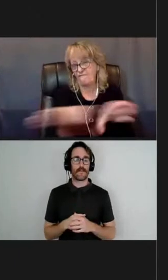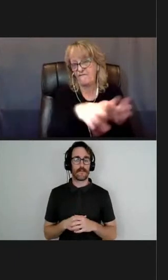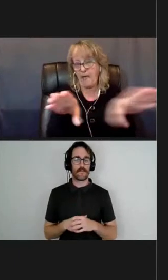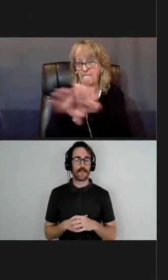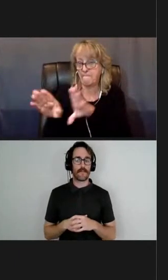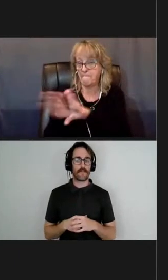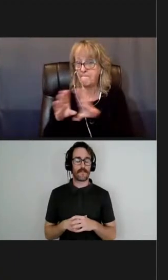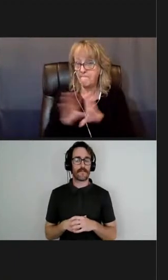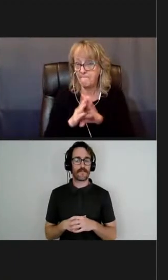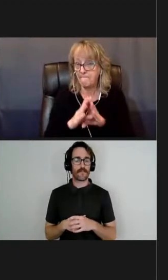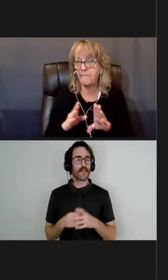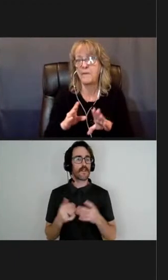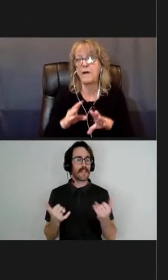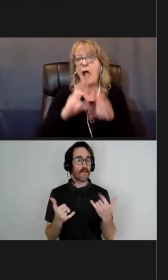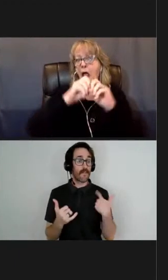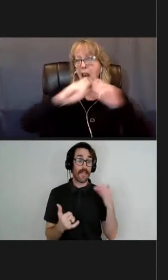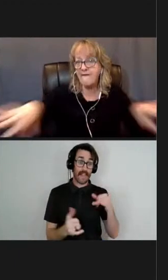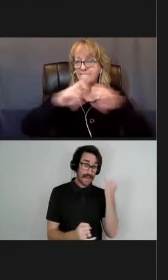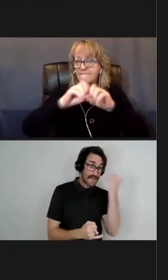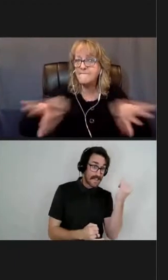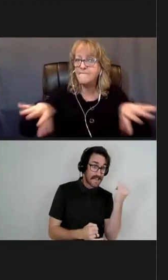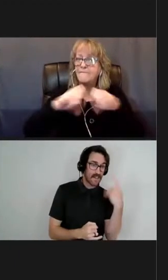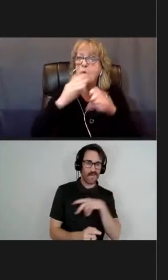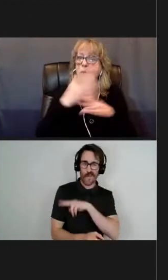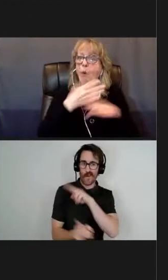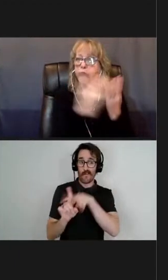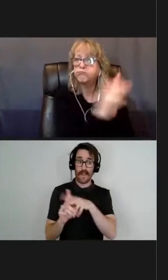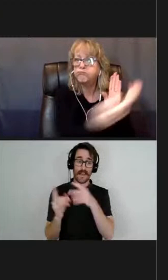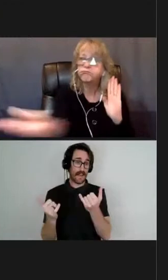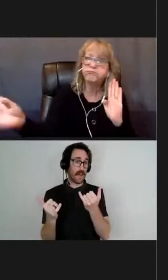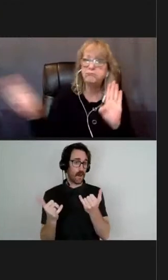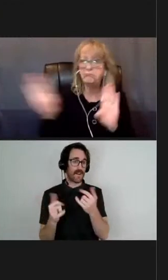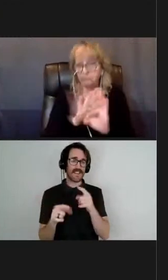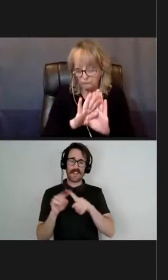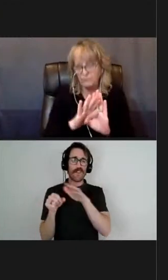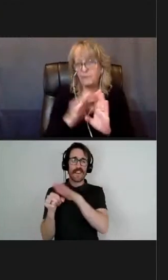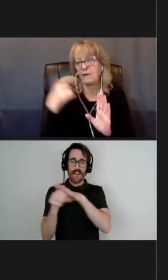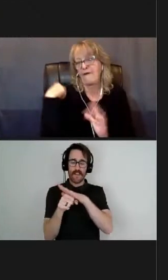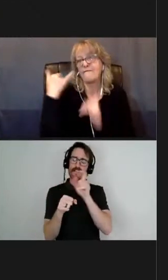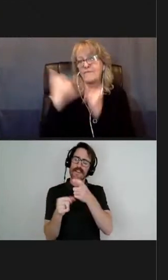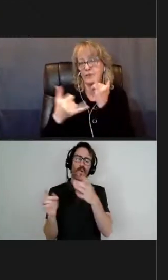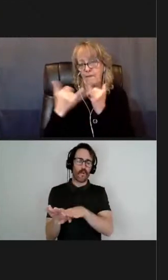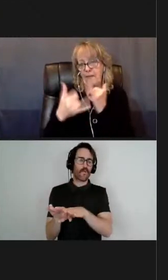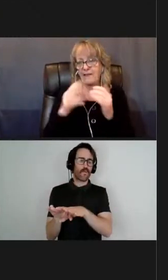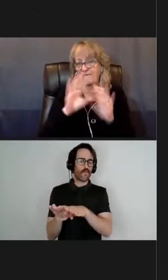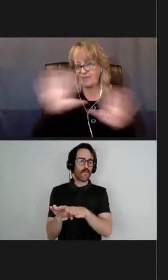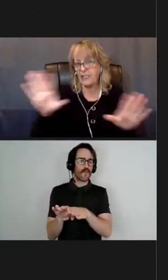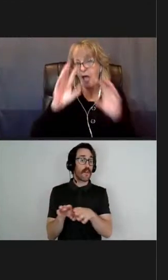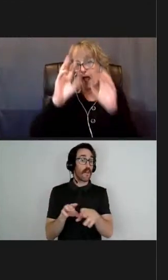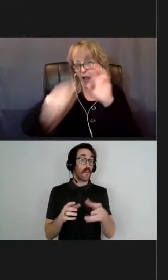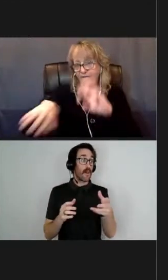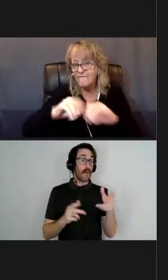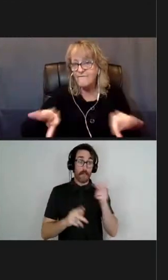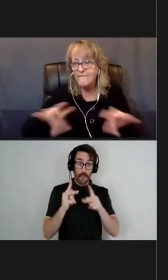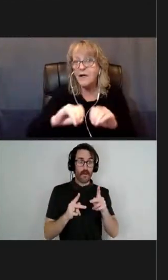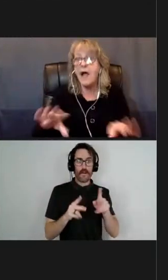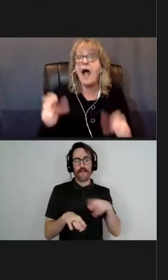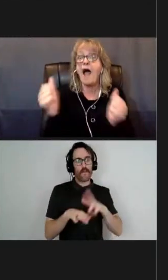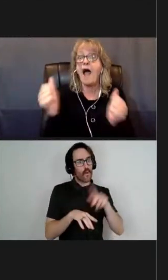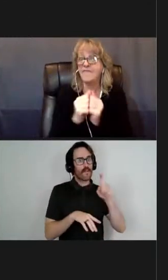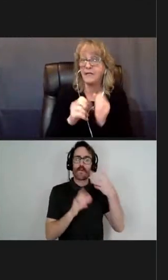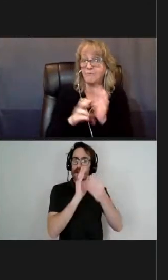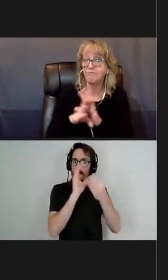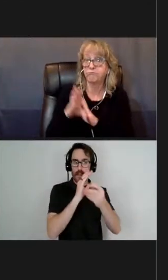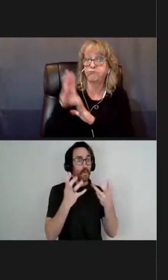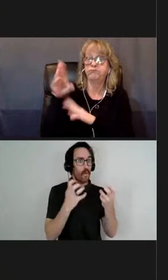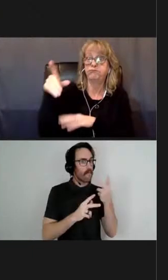we want to sort of apply the same sort of idea, especially at this time of a resurgence, where we want people to be outside, but